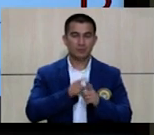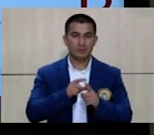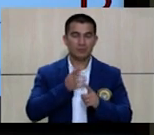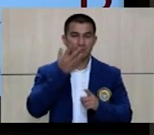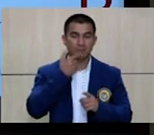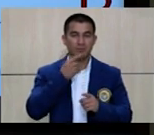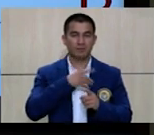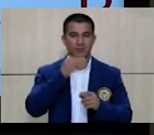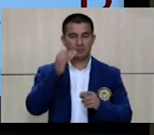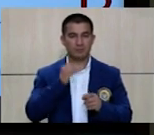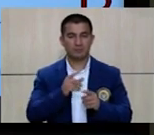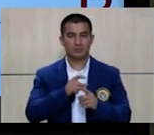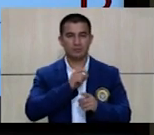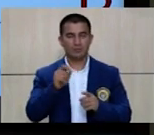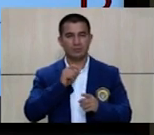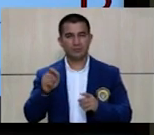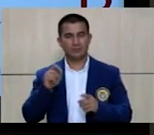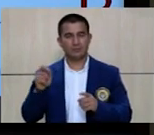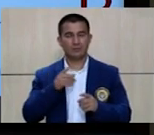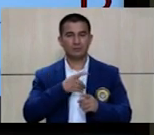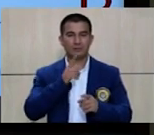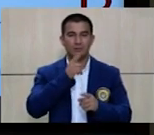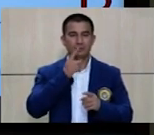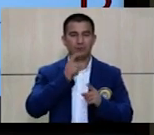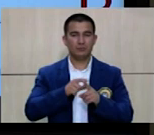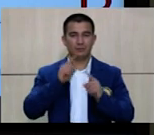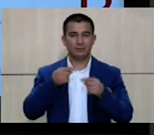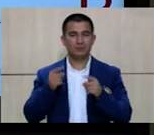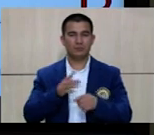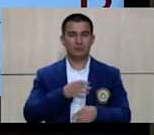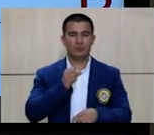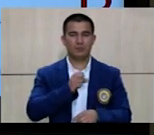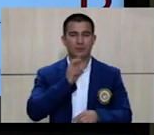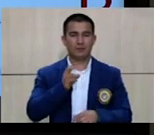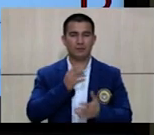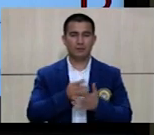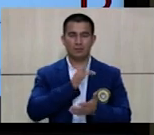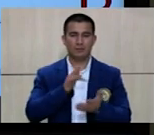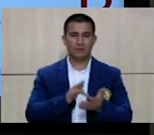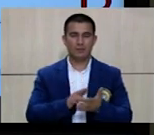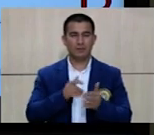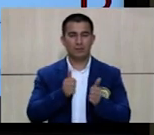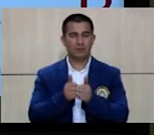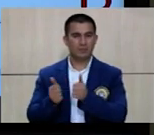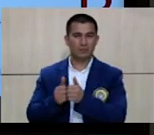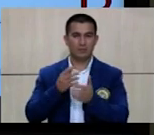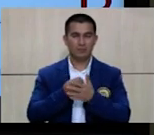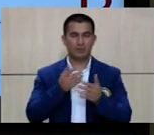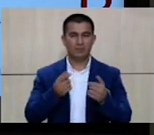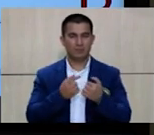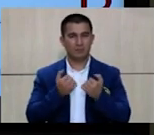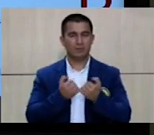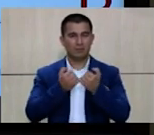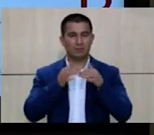qo'ying. Shunda qisqa sharhni tuzishga qiynalmaysiz. A va B shaharlardan bir-biriga qarab, bir